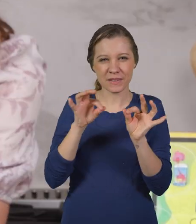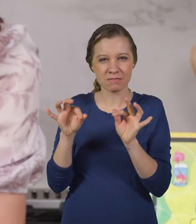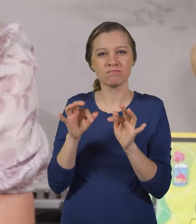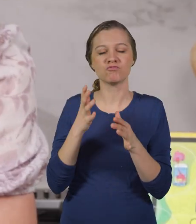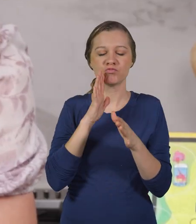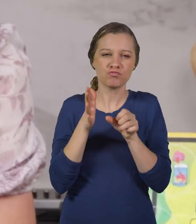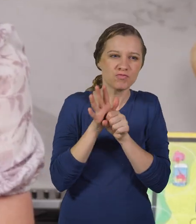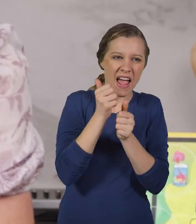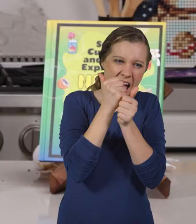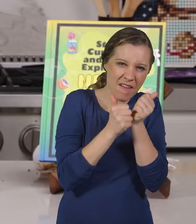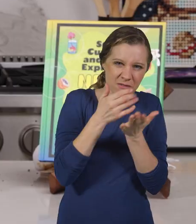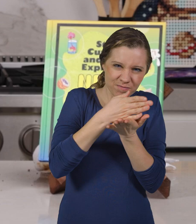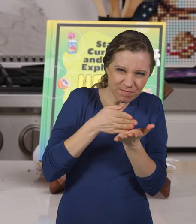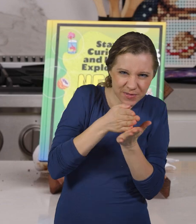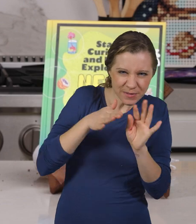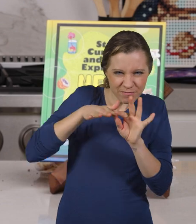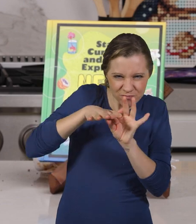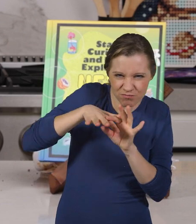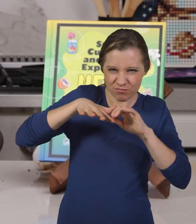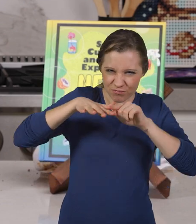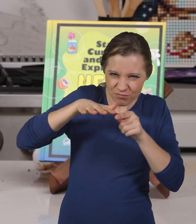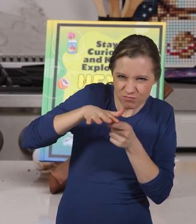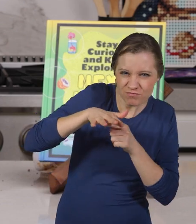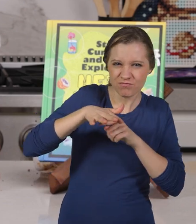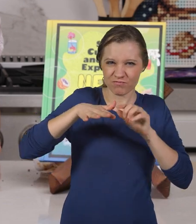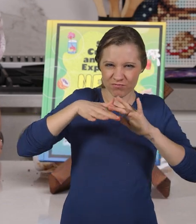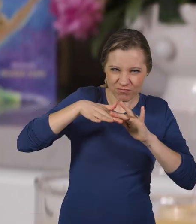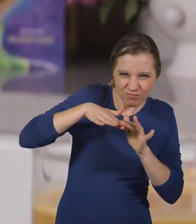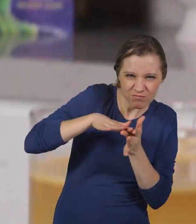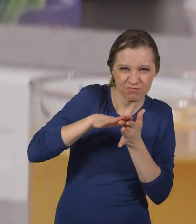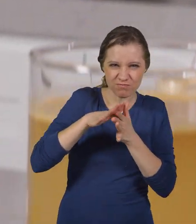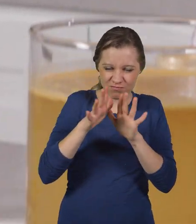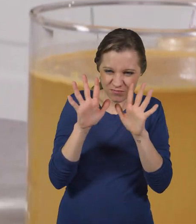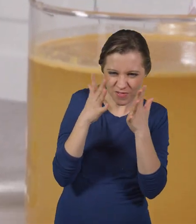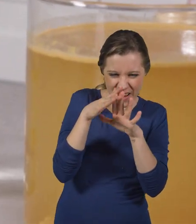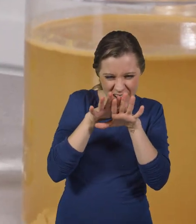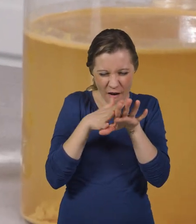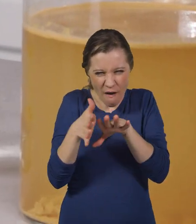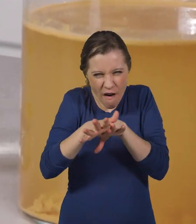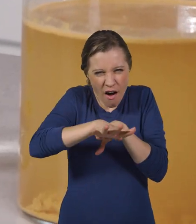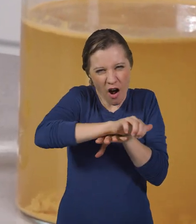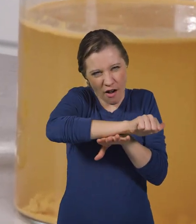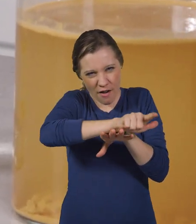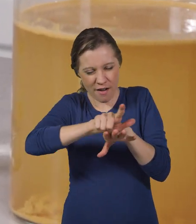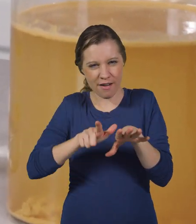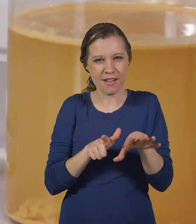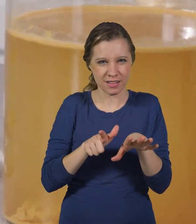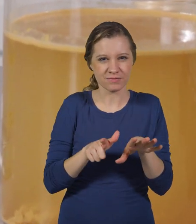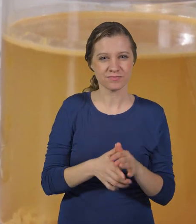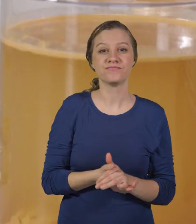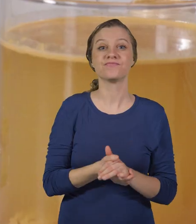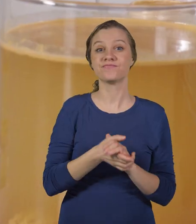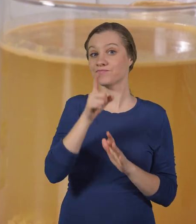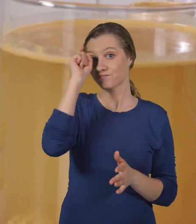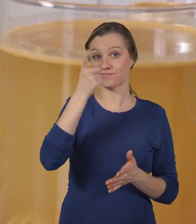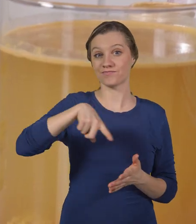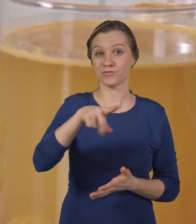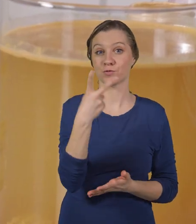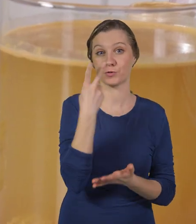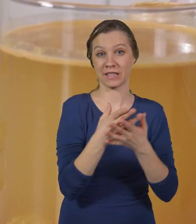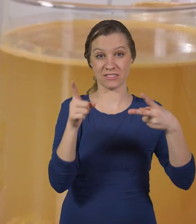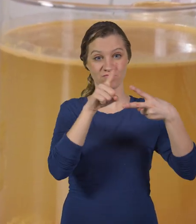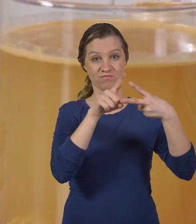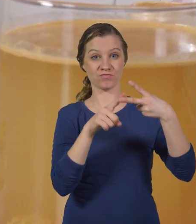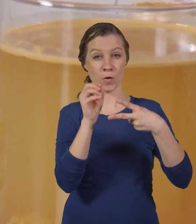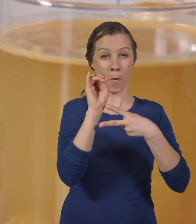and cranny of my fingers and my hand. And because of those two things, the oil and its fineness, we can create